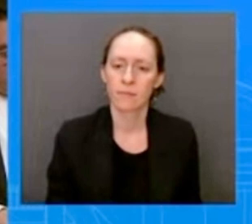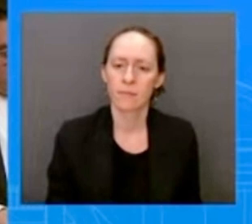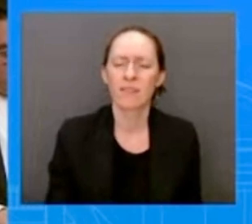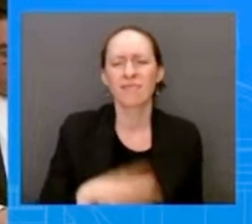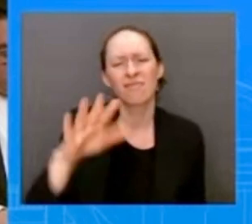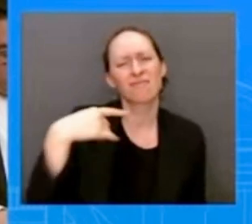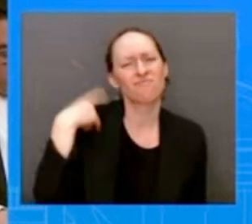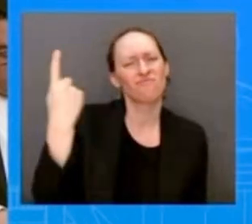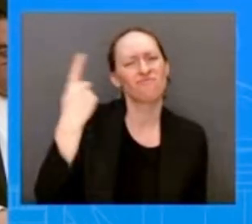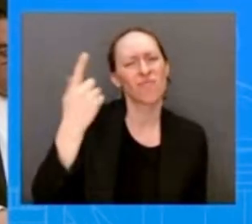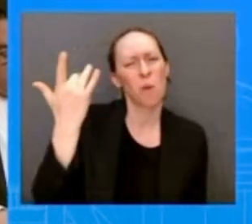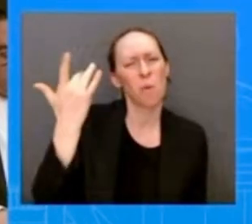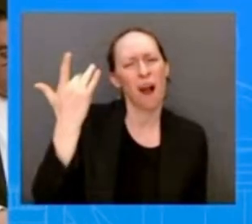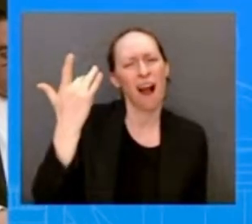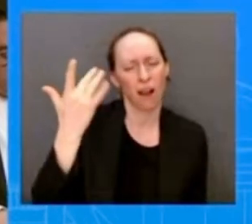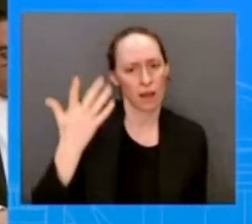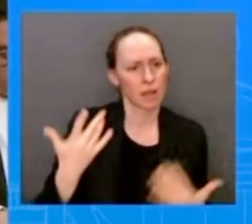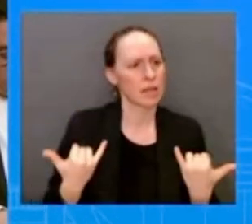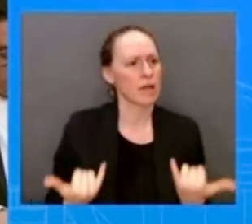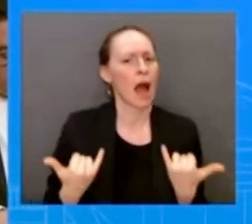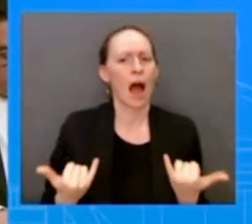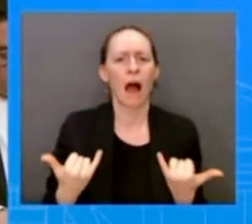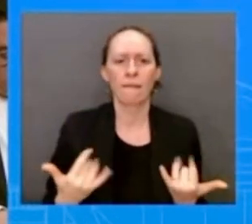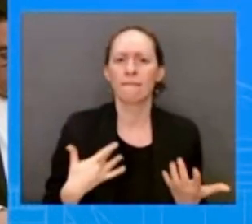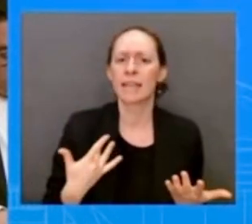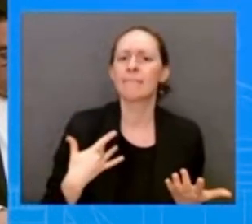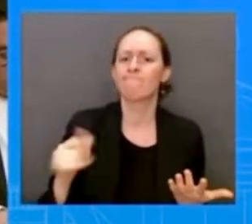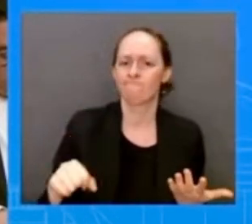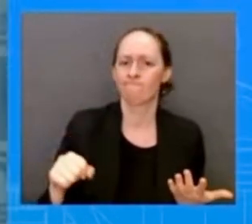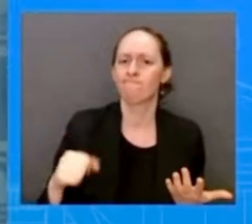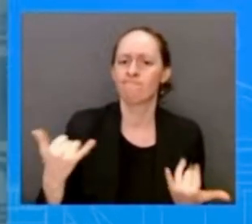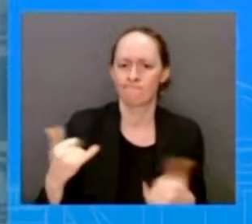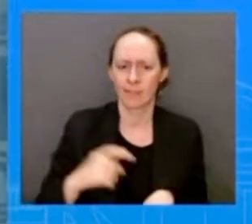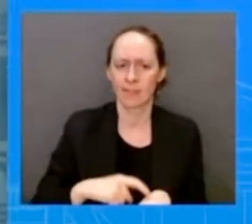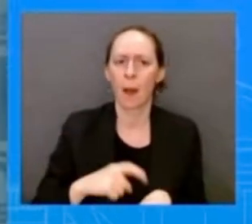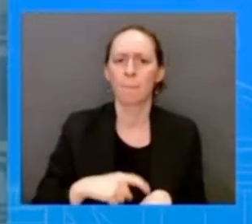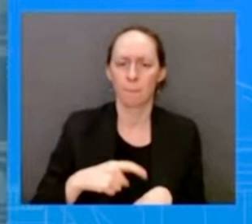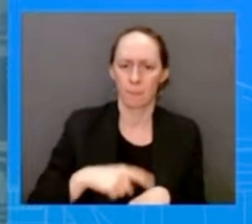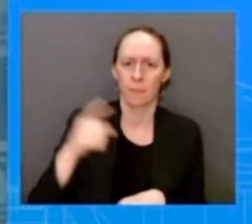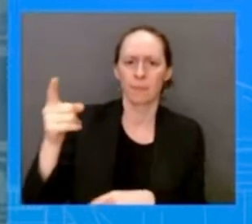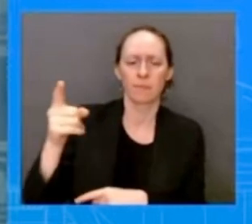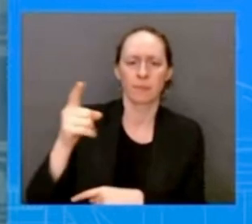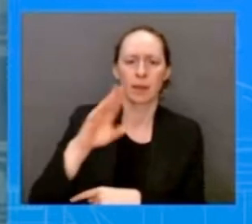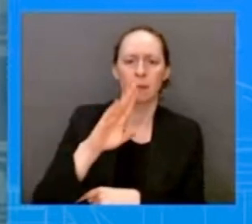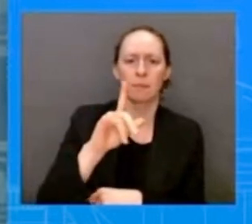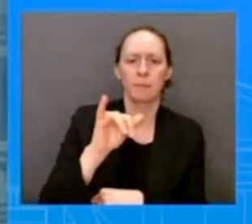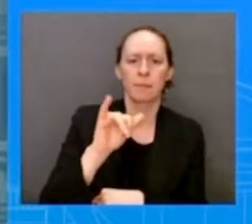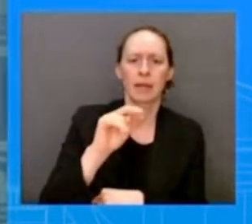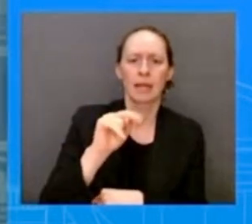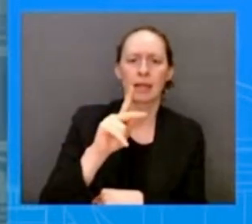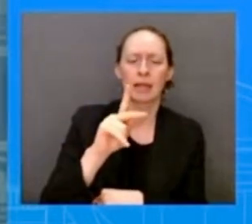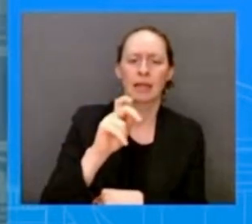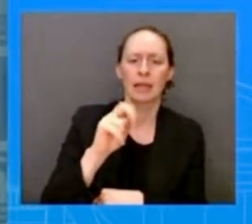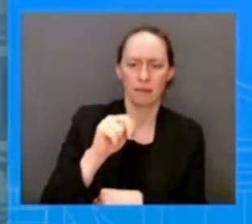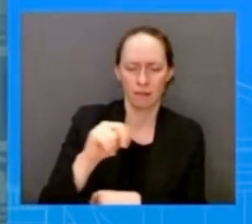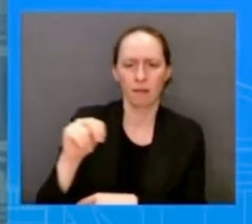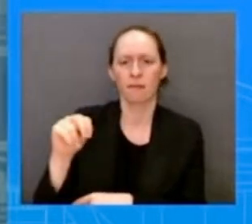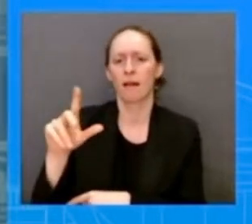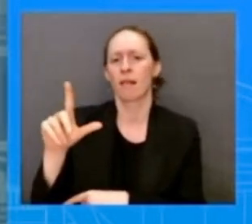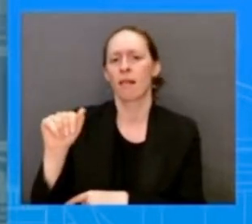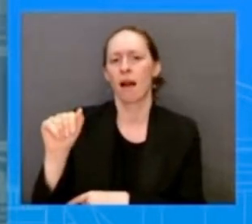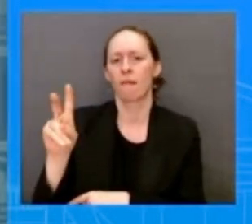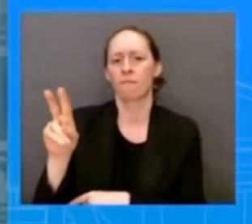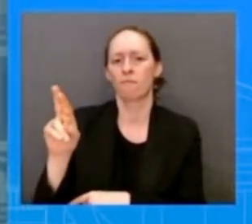the Russians say that it was at Blinken's request. Is that correct? It was a pull aside. They were in the same room at the G20 in New Delhi.